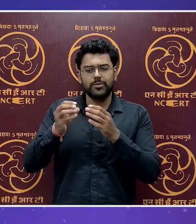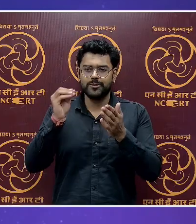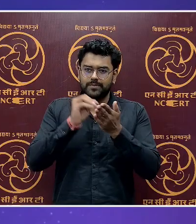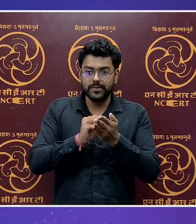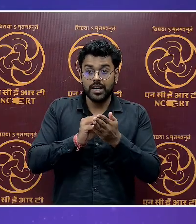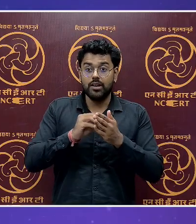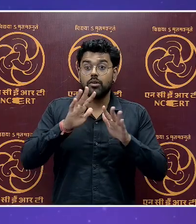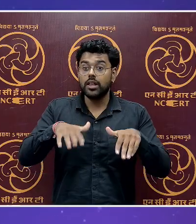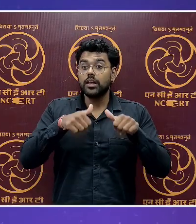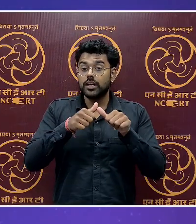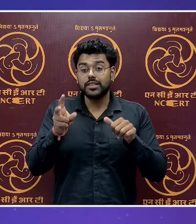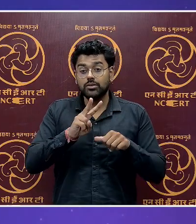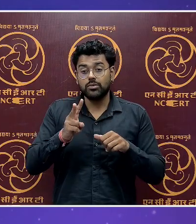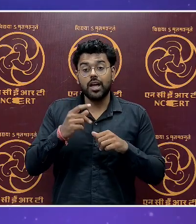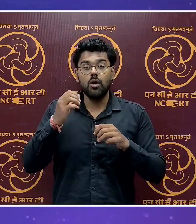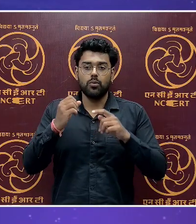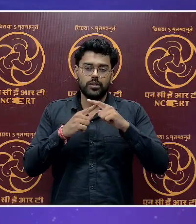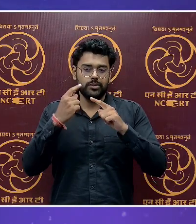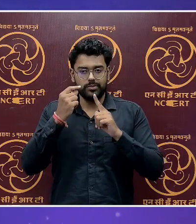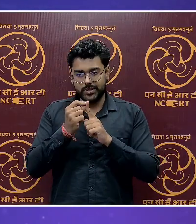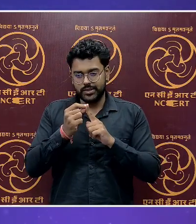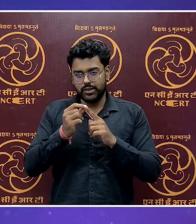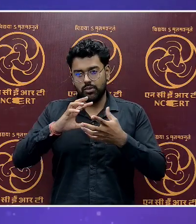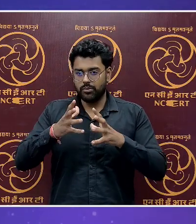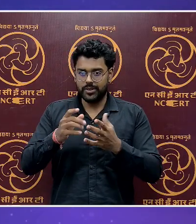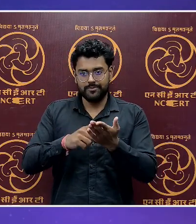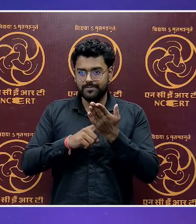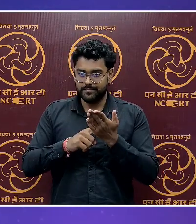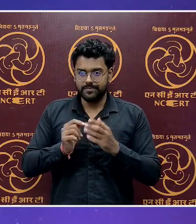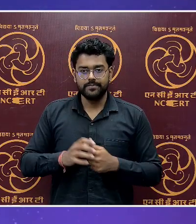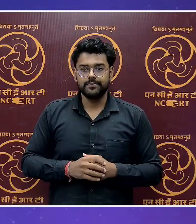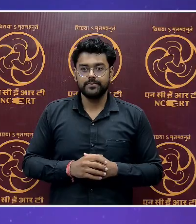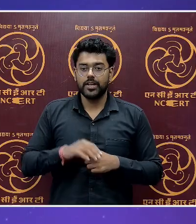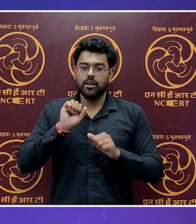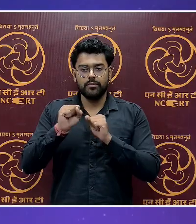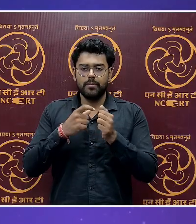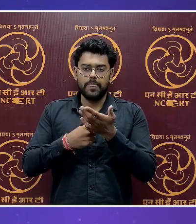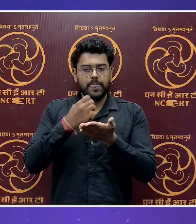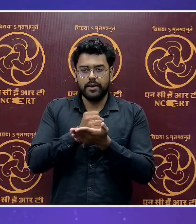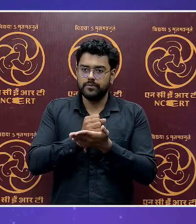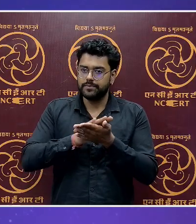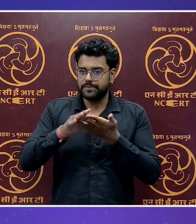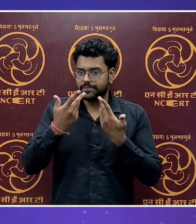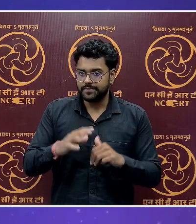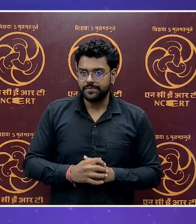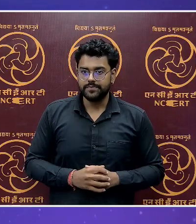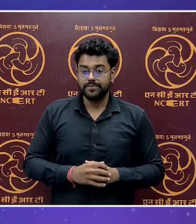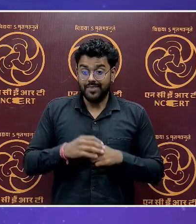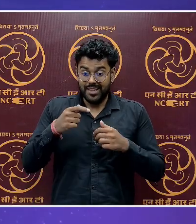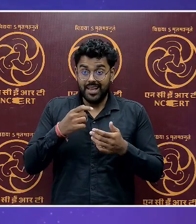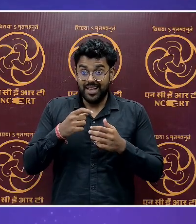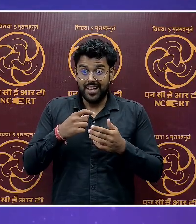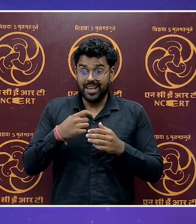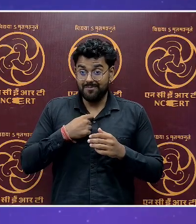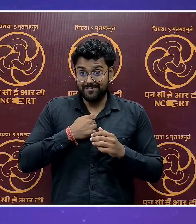Aadhaar number, you will get the OTP, and then you can successfully register yourself in the Meri Pehchan. So, through Meri Pehchan,